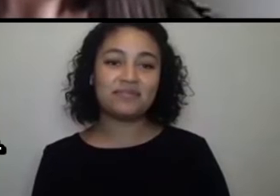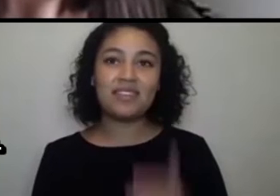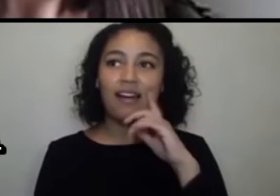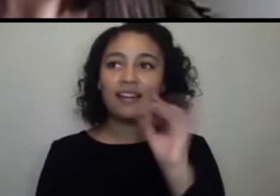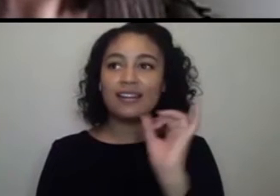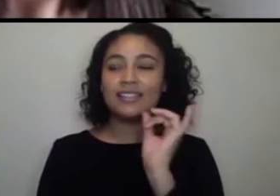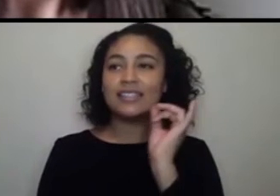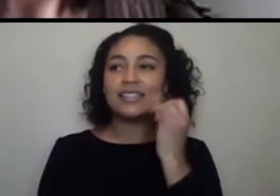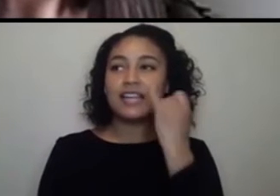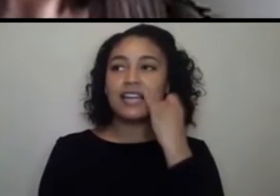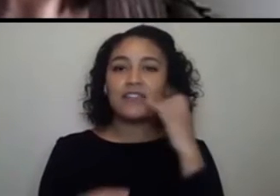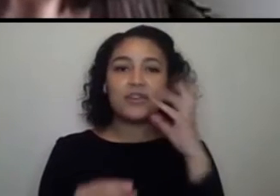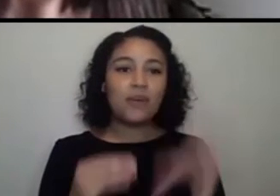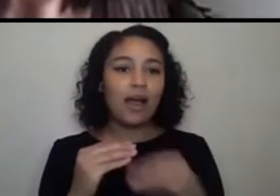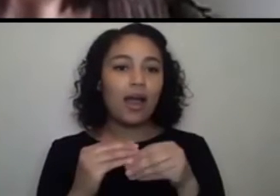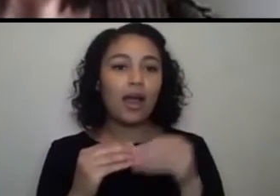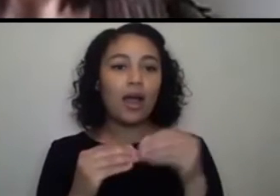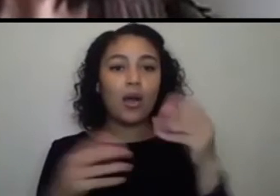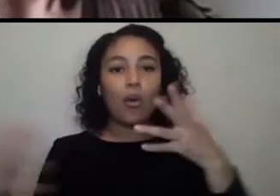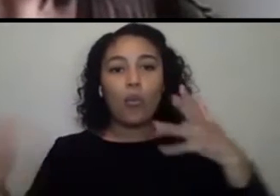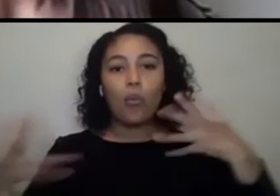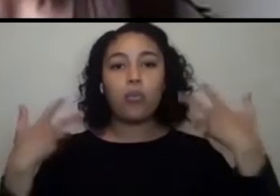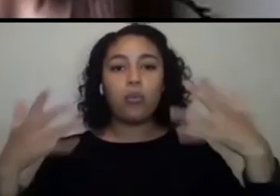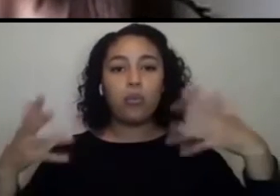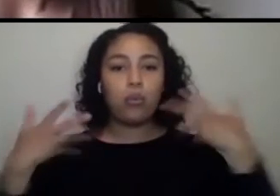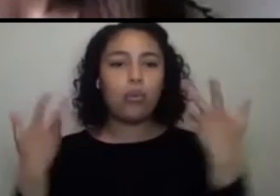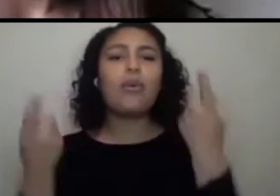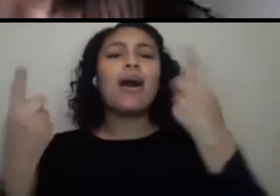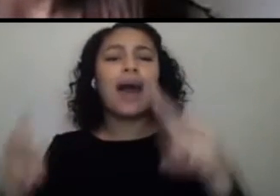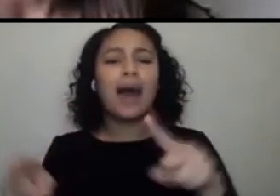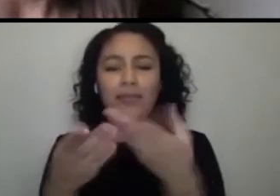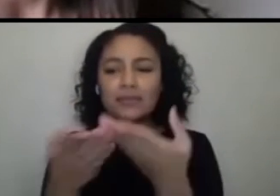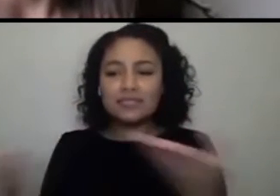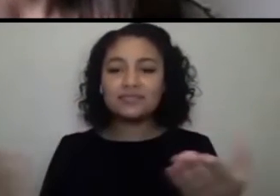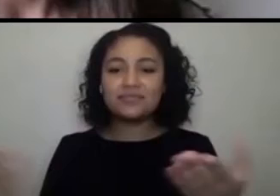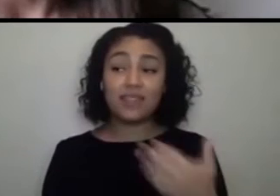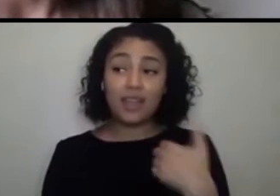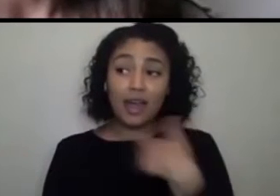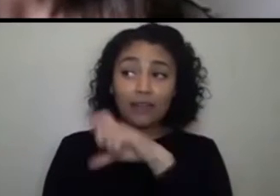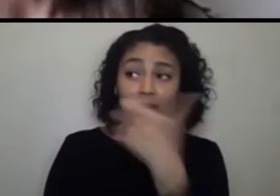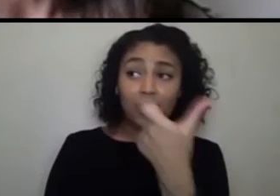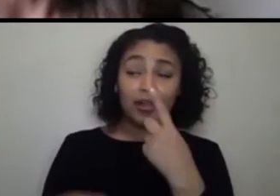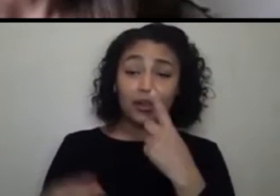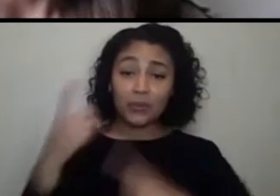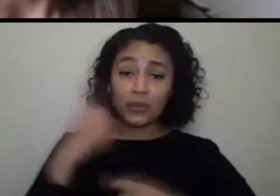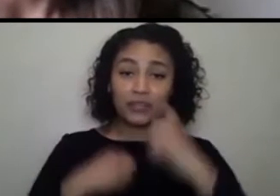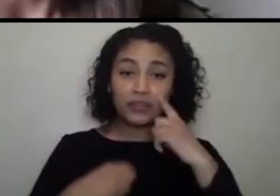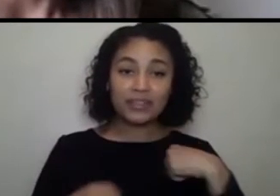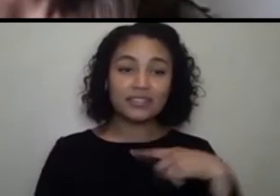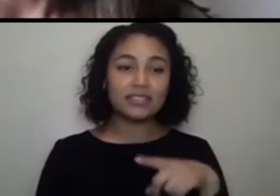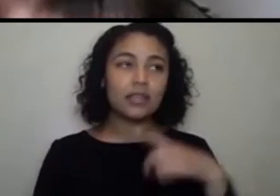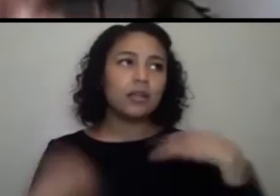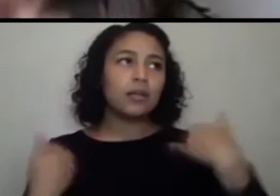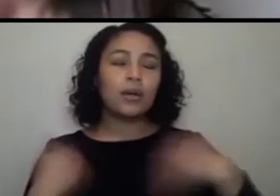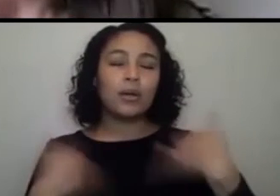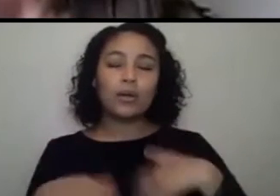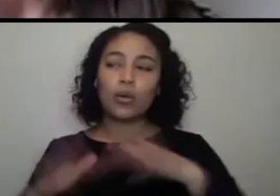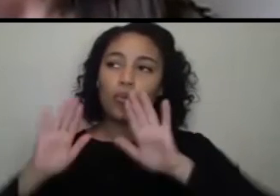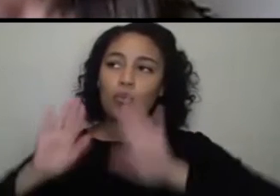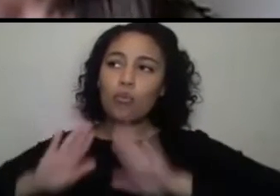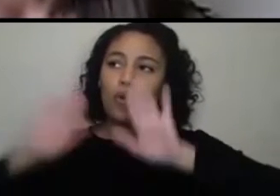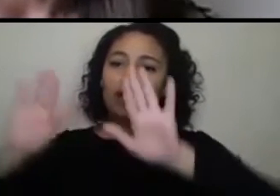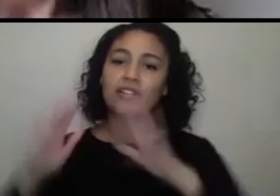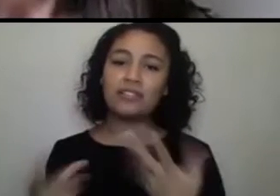to objects. Any other questions? Yeah, thank you, Vicki. That's a really great demonstration. I love it. I never think